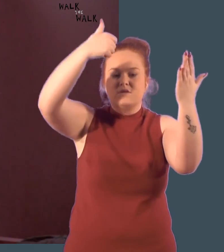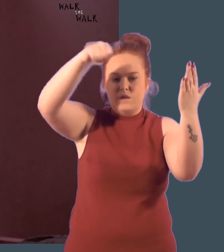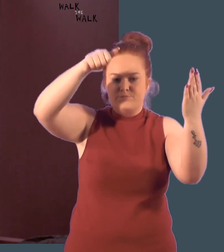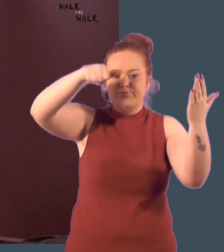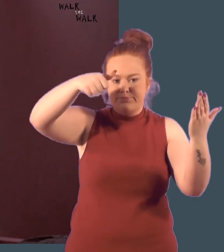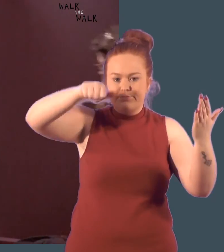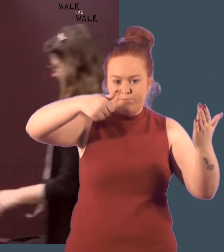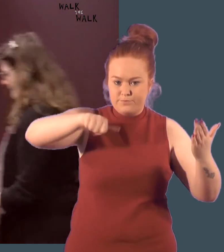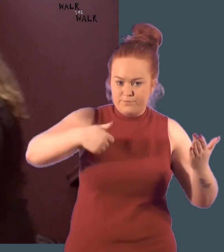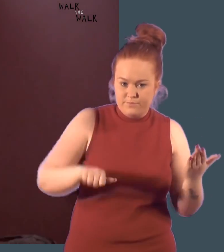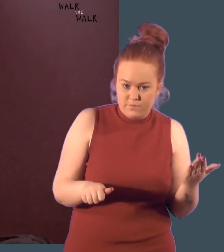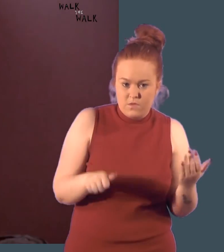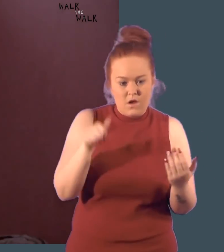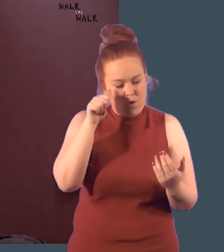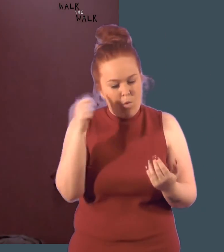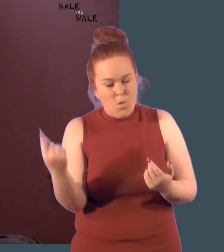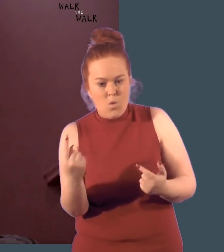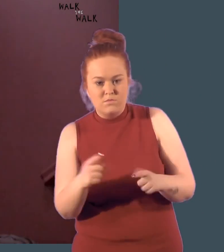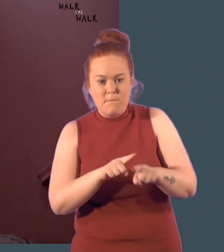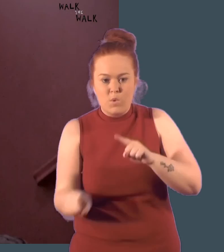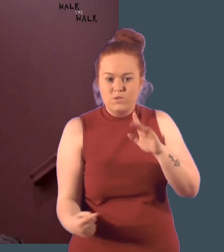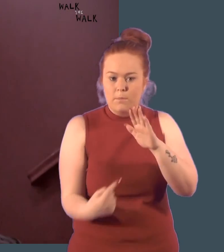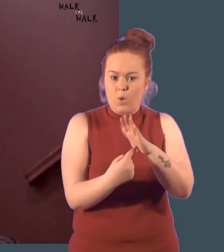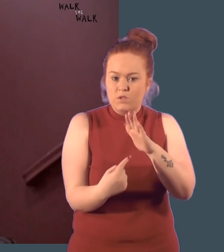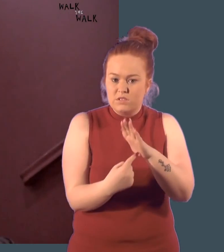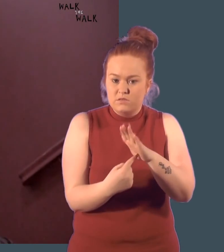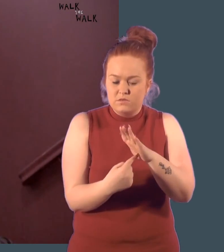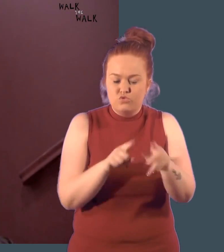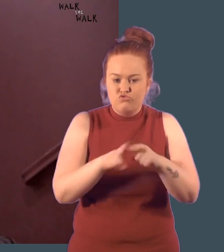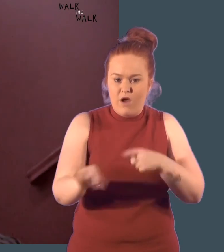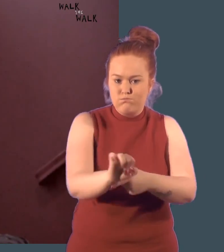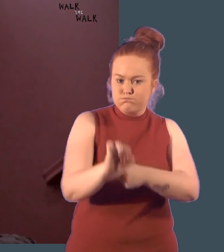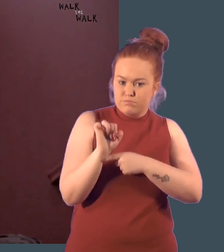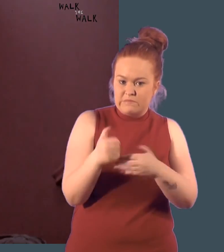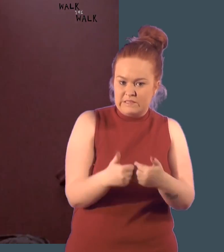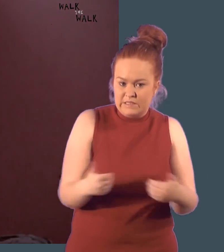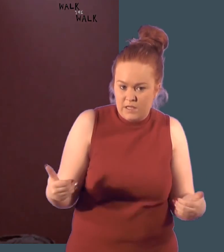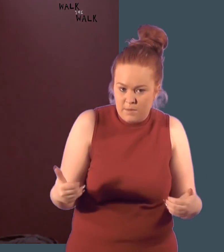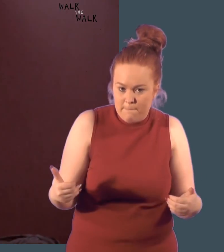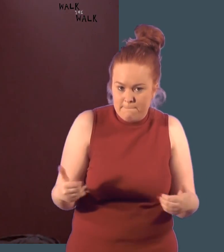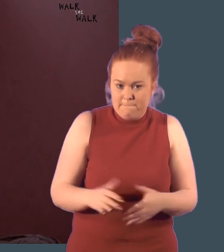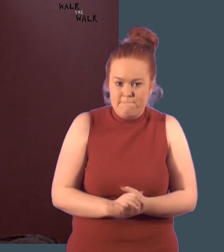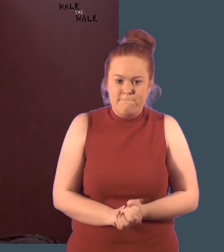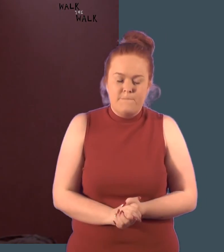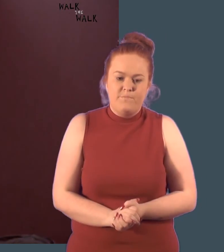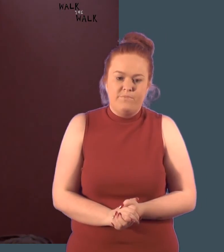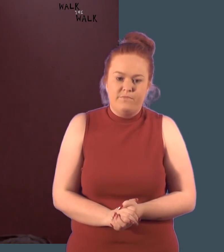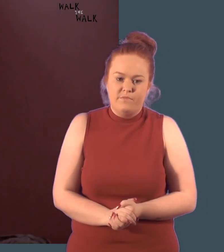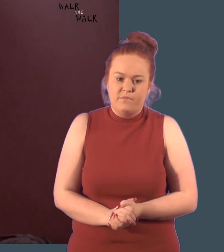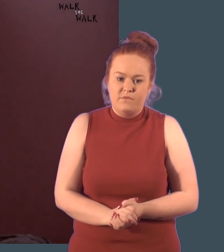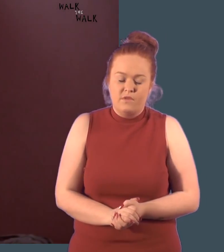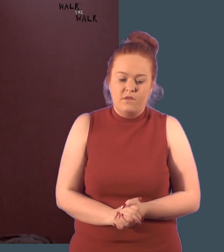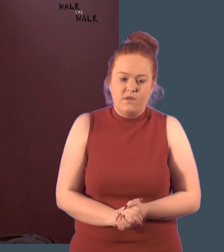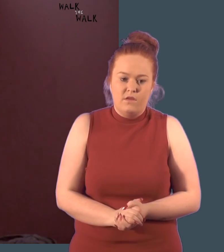most responsibility at the top, and then so on down. Who's the most important person in terms of